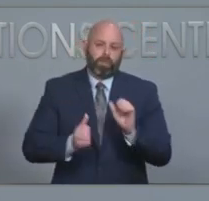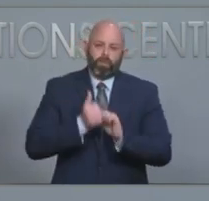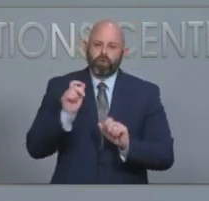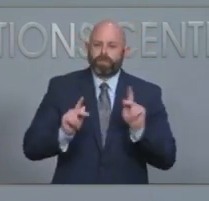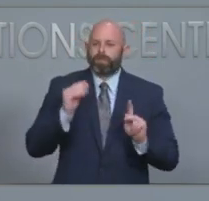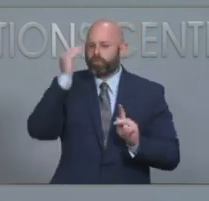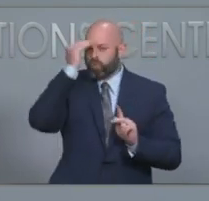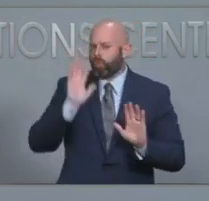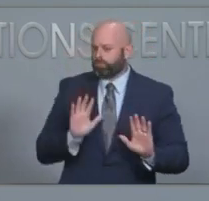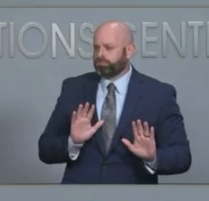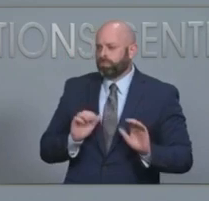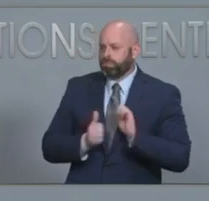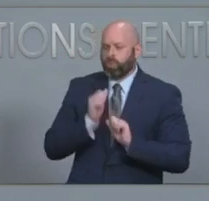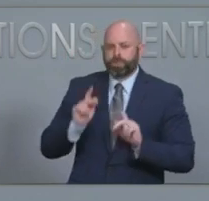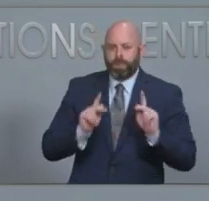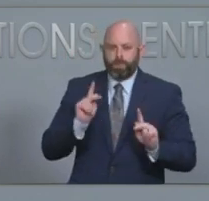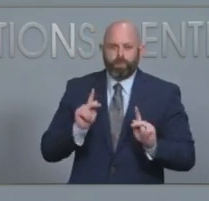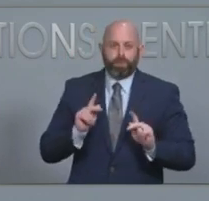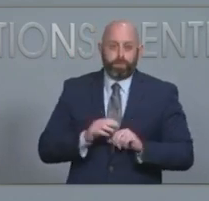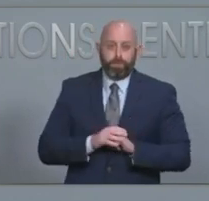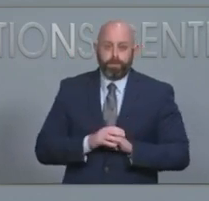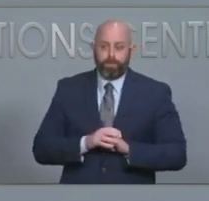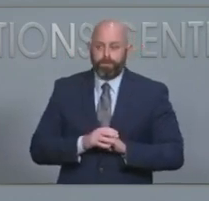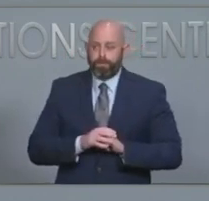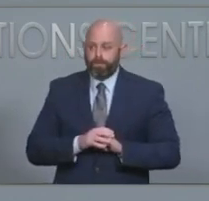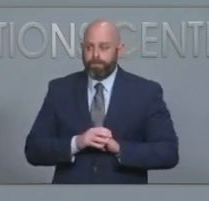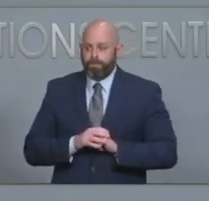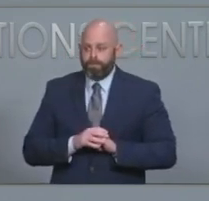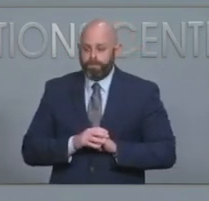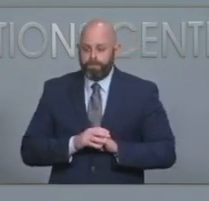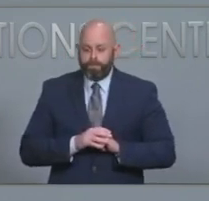of voters who did not have an acceptable form of ID.